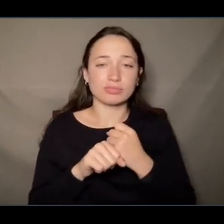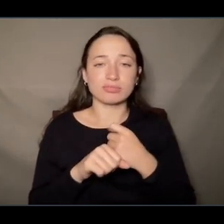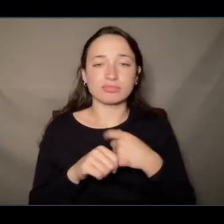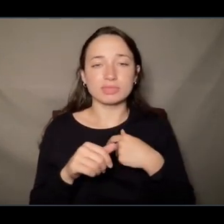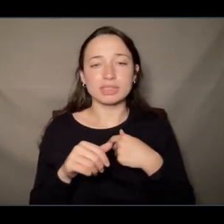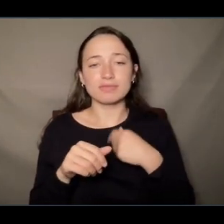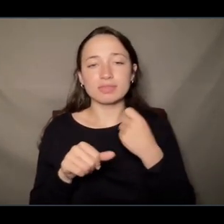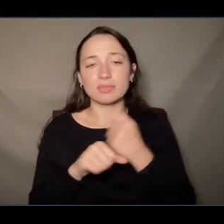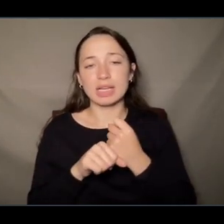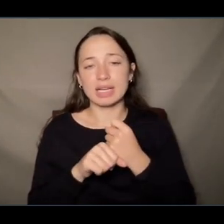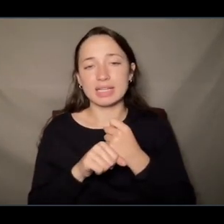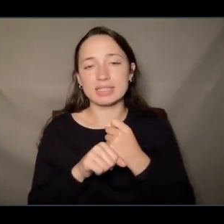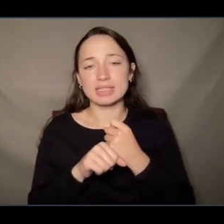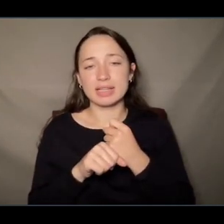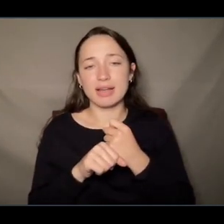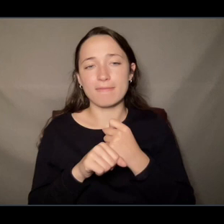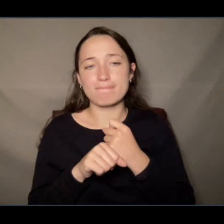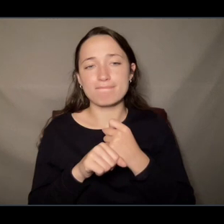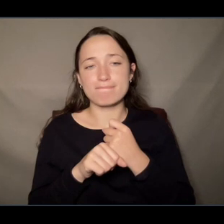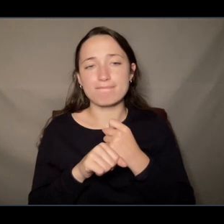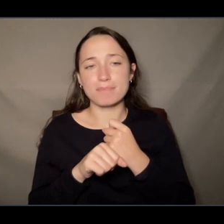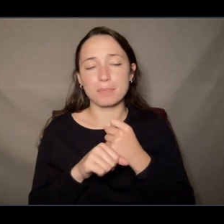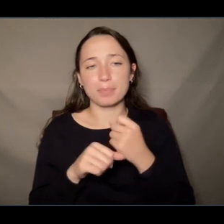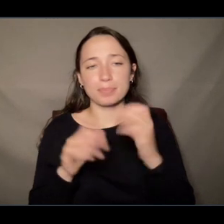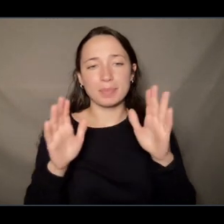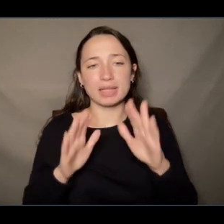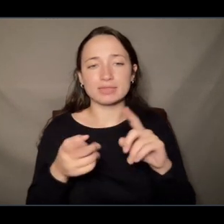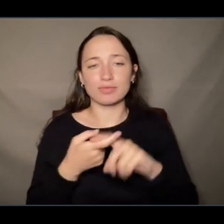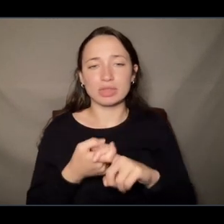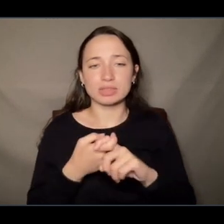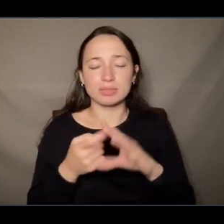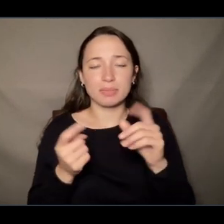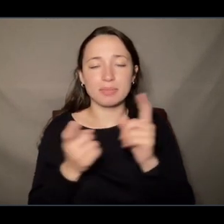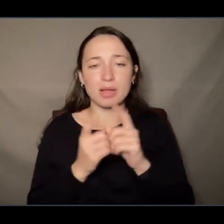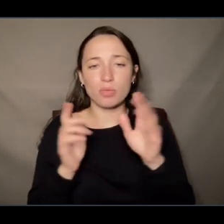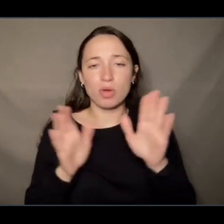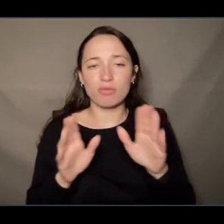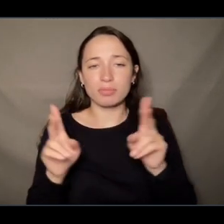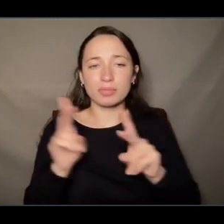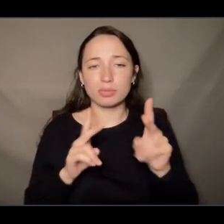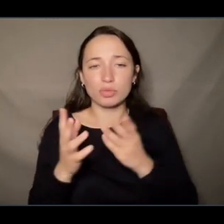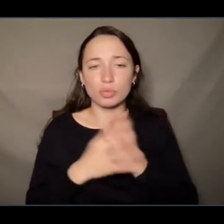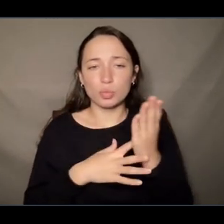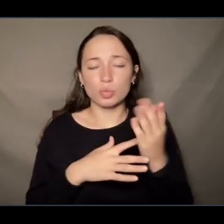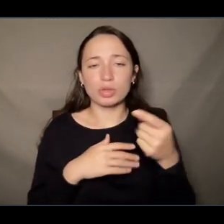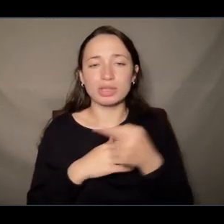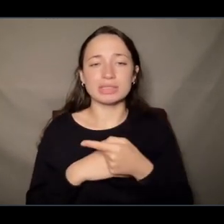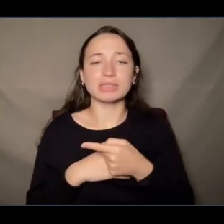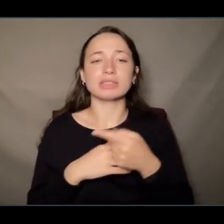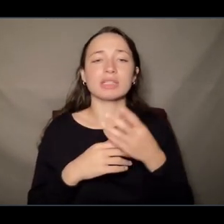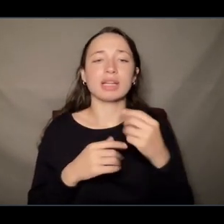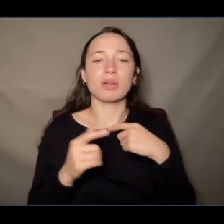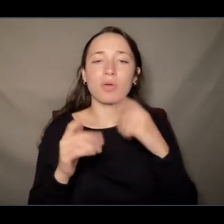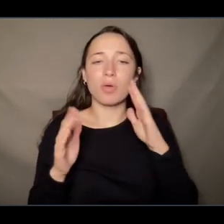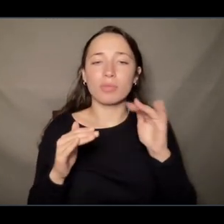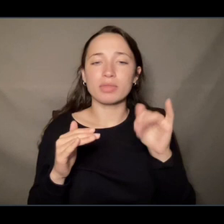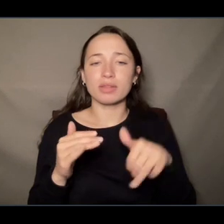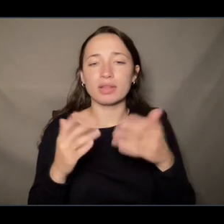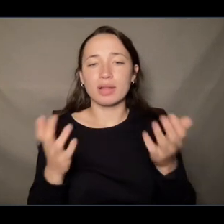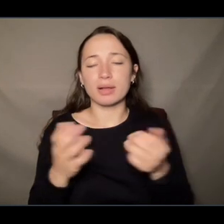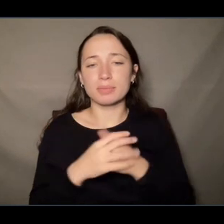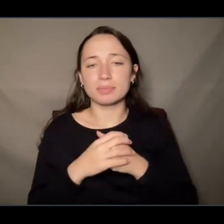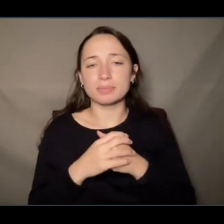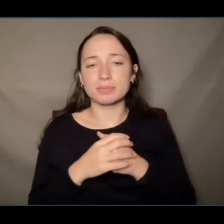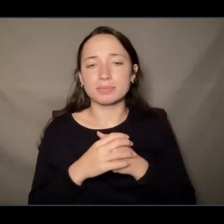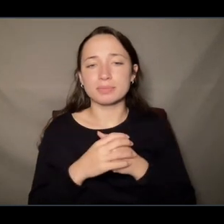4.5-5 years. I have made amazing friendships and met wonderful people through this.